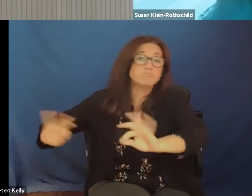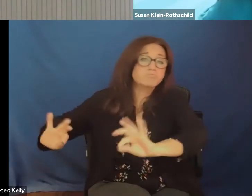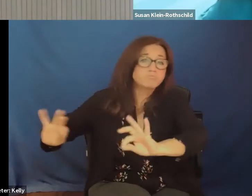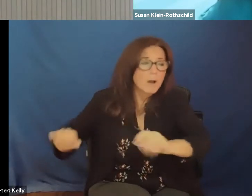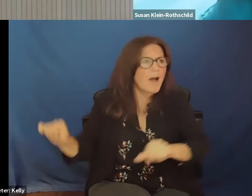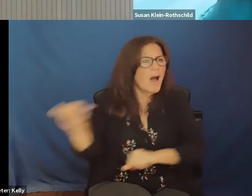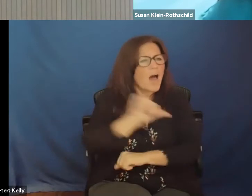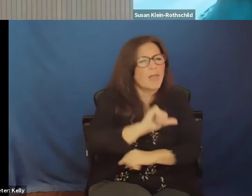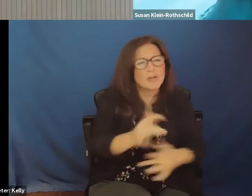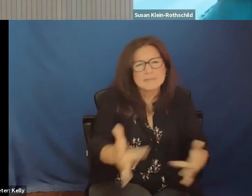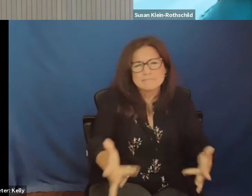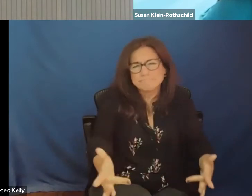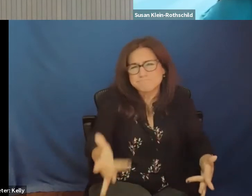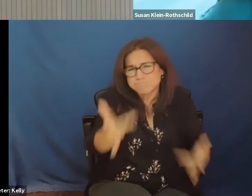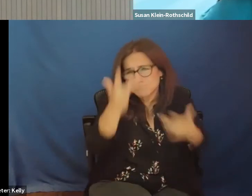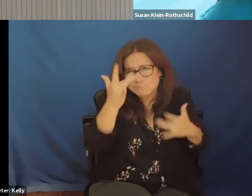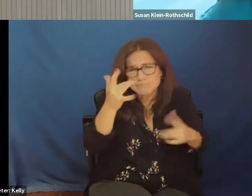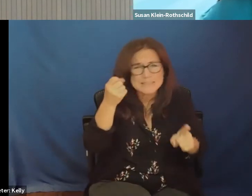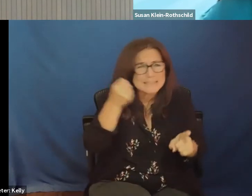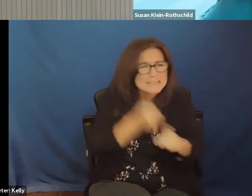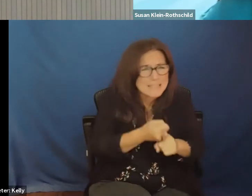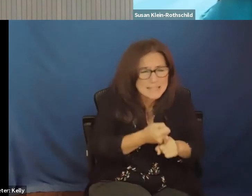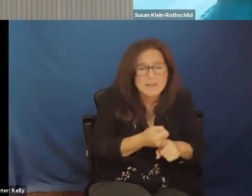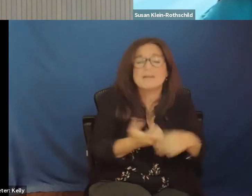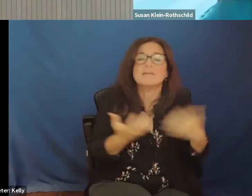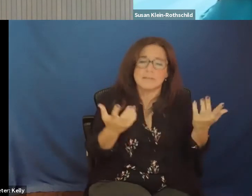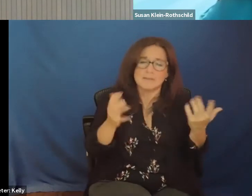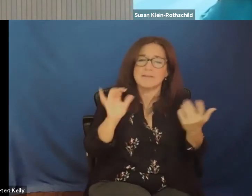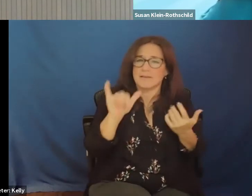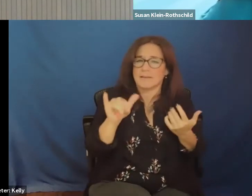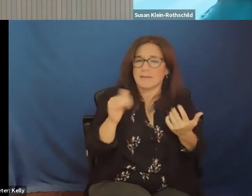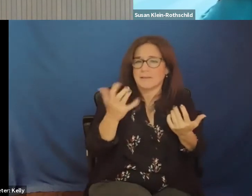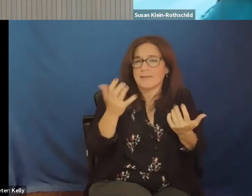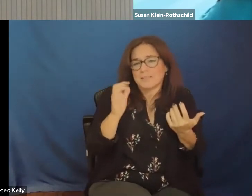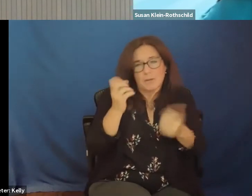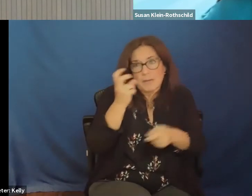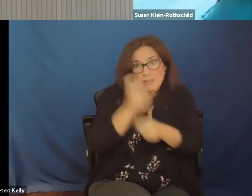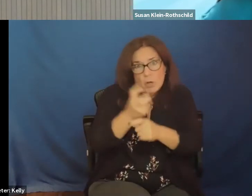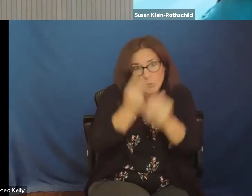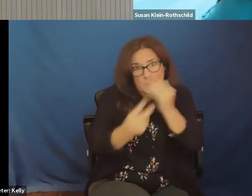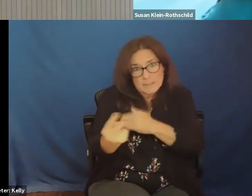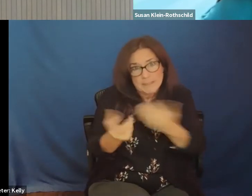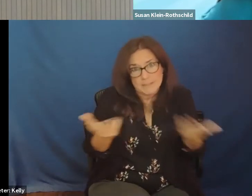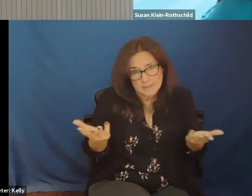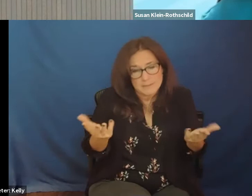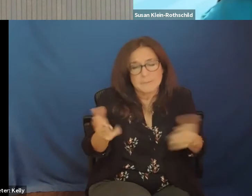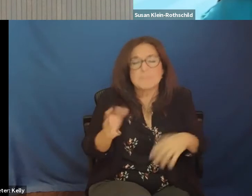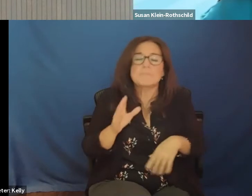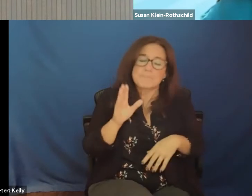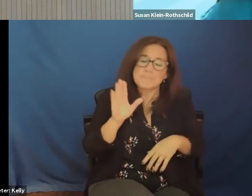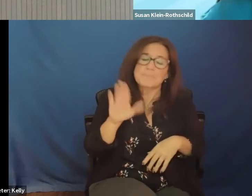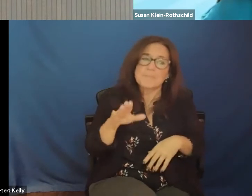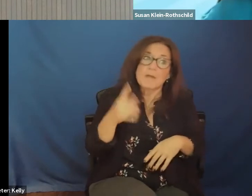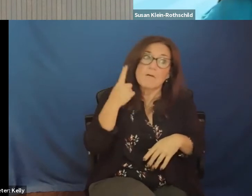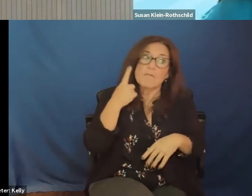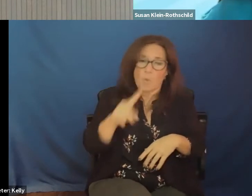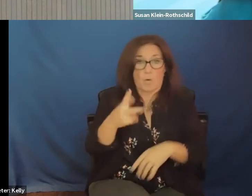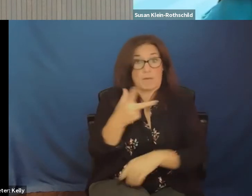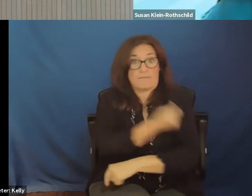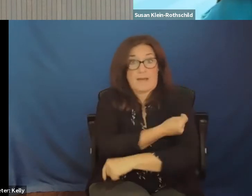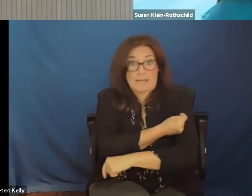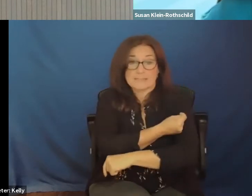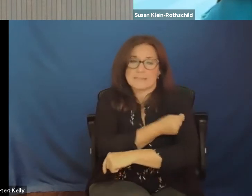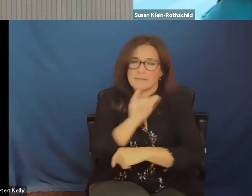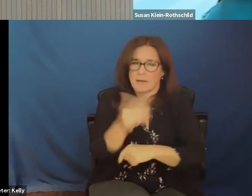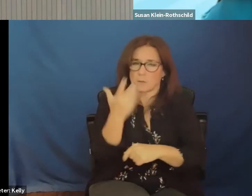they almost never get really sick. And the number of hospitalizations and severe illness after vaccination are almost not